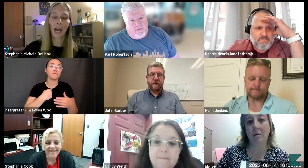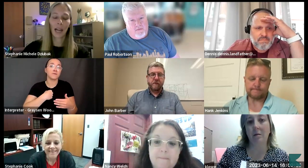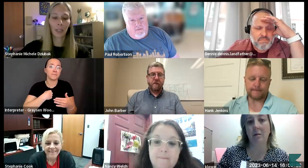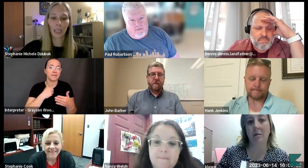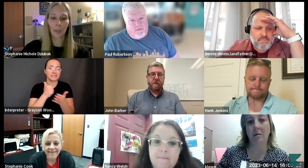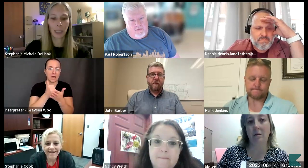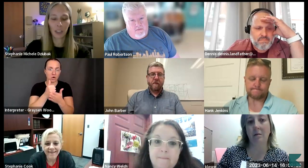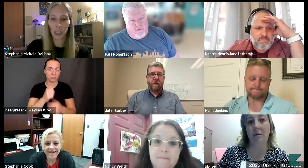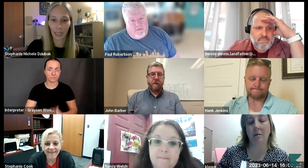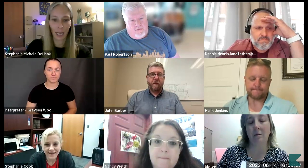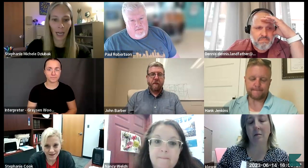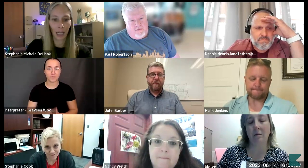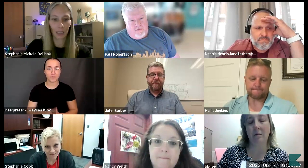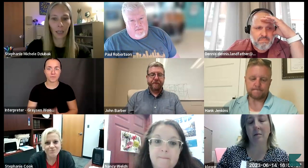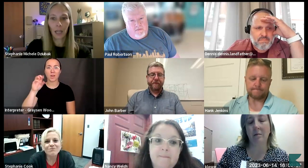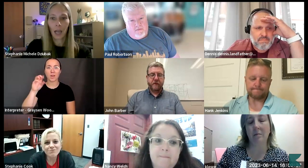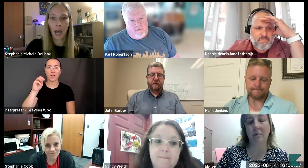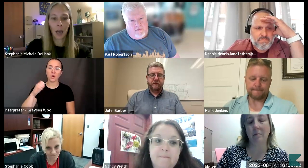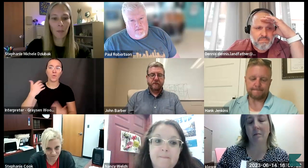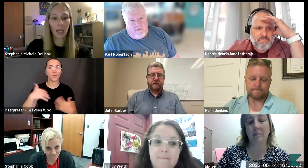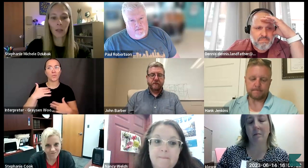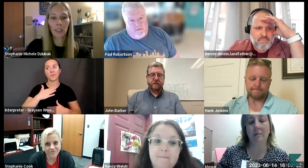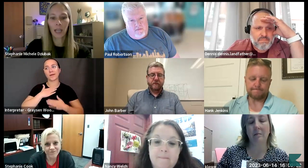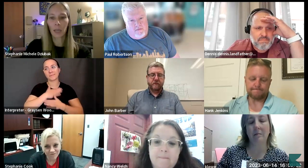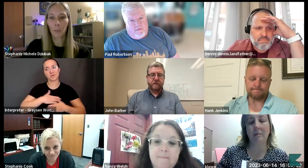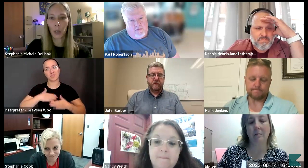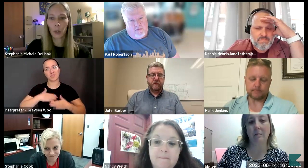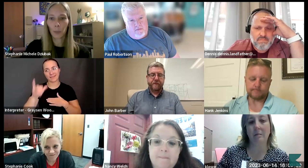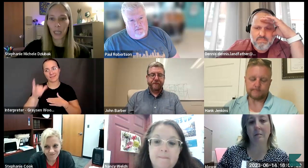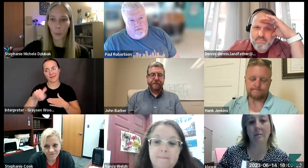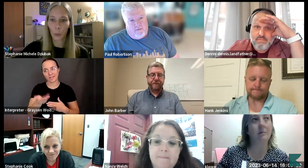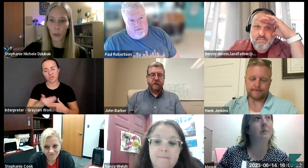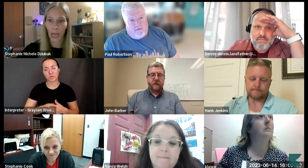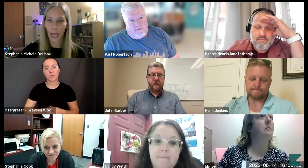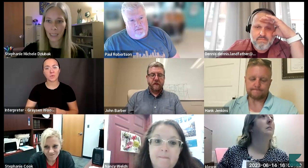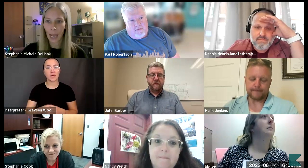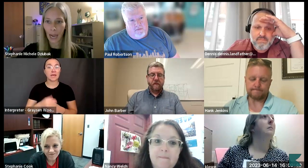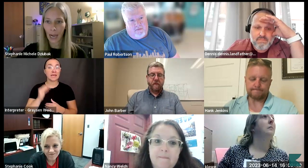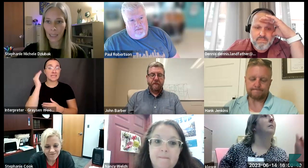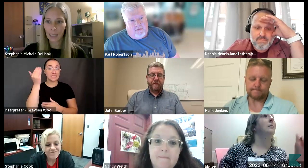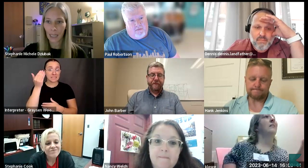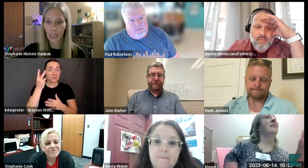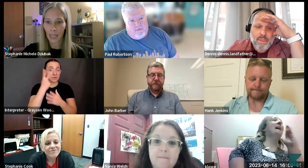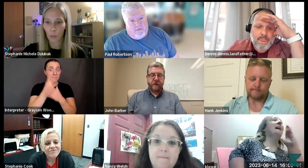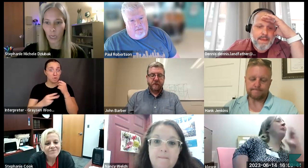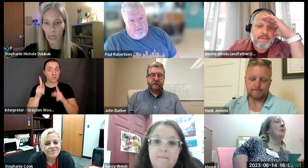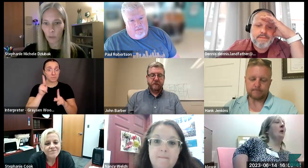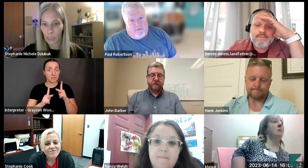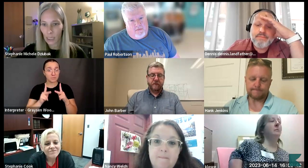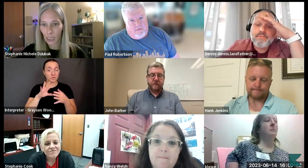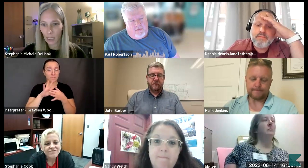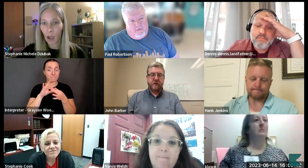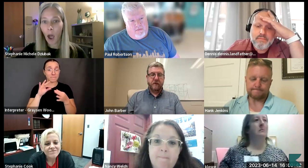Lo, I really appreciate that. It looks like both people that had said that